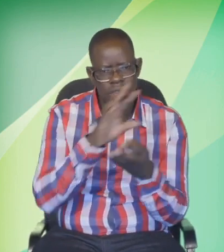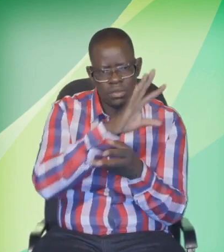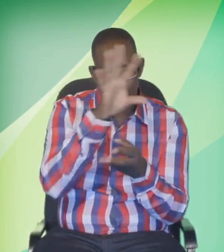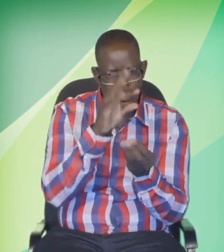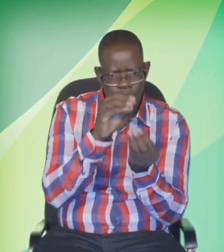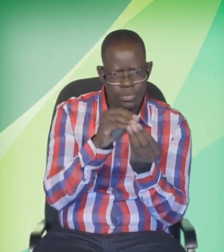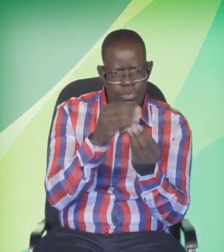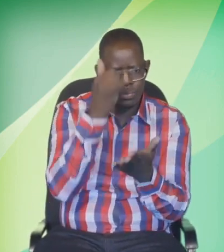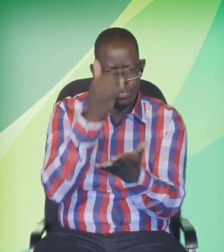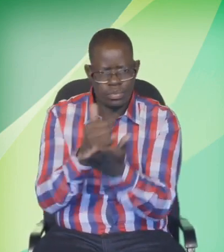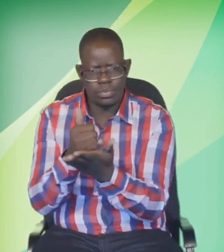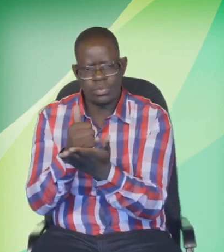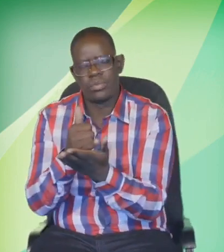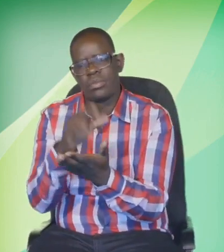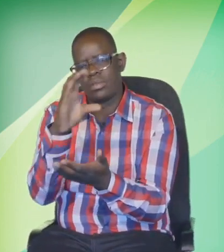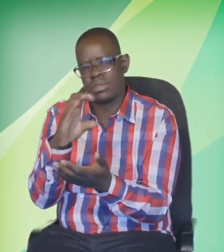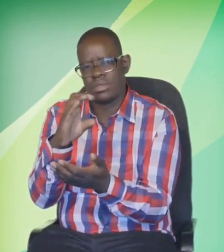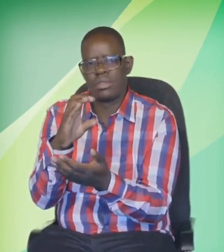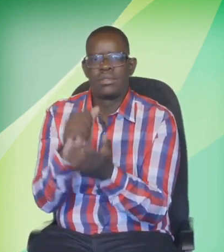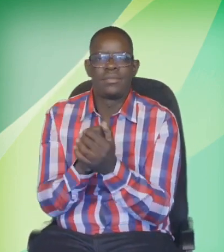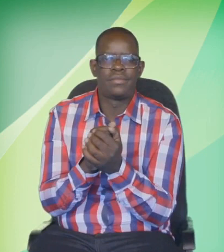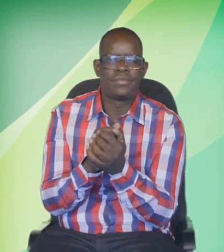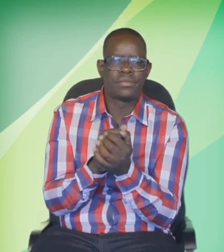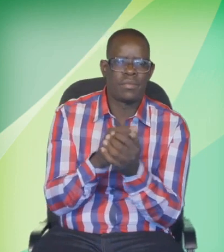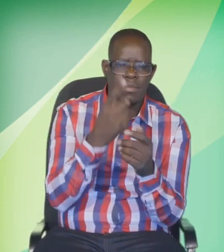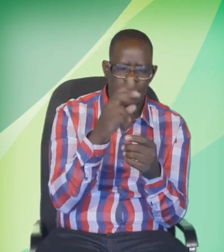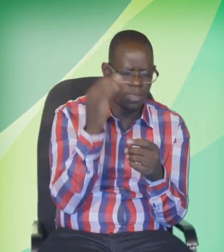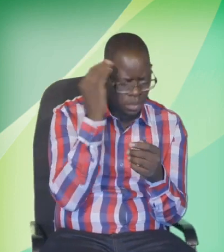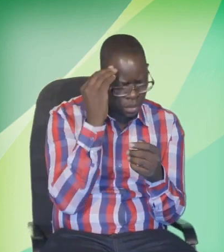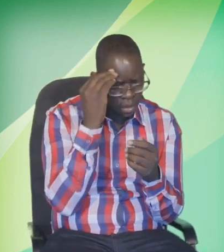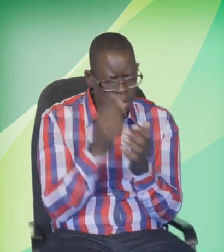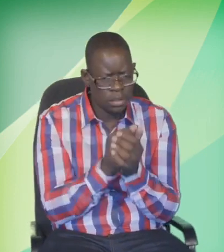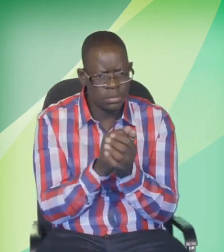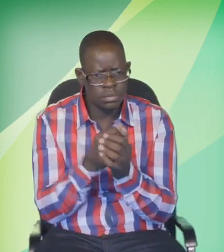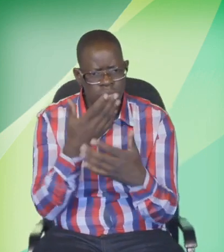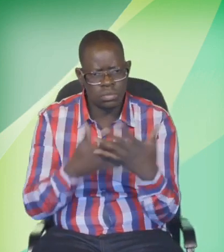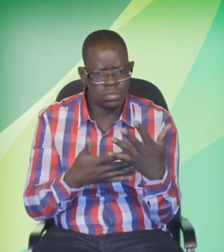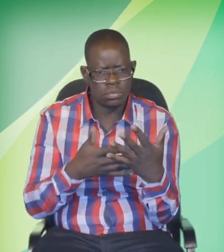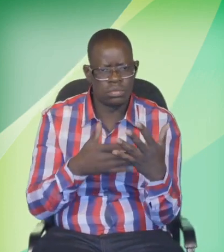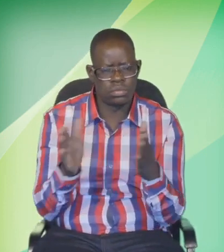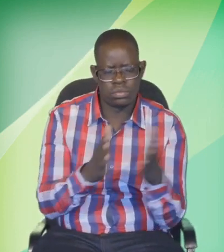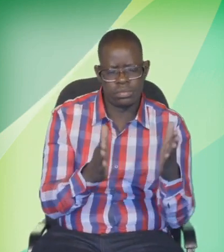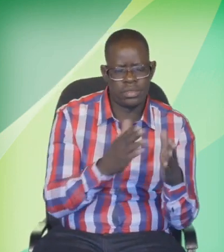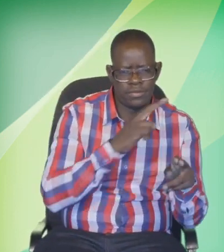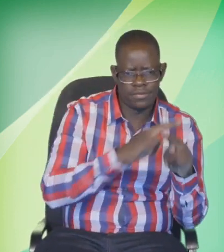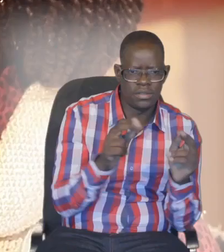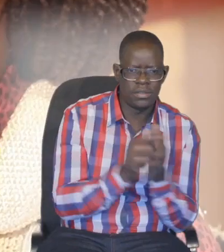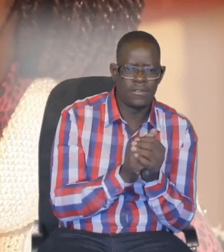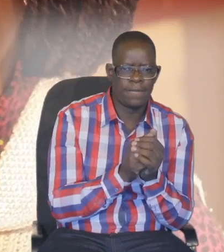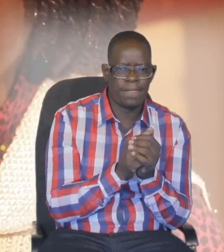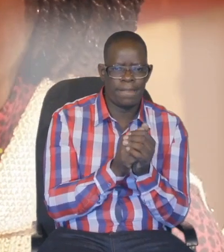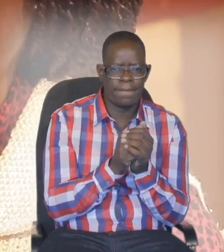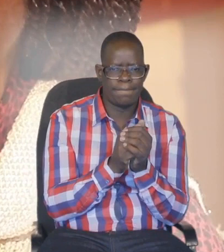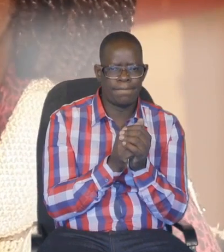debtors and creditors for inclusion in the trial balance. They enable the draft final account to be prepared quickly.